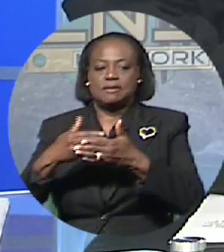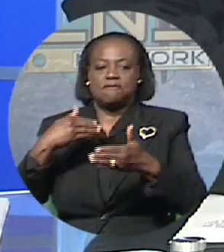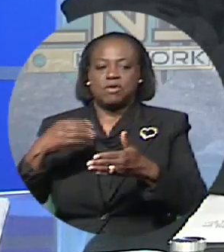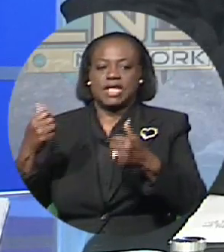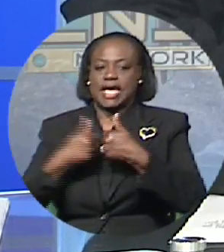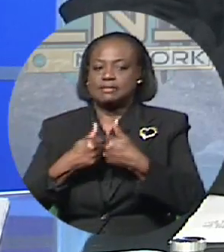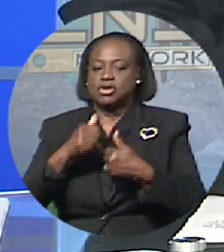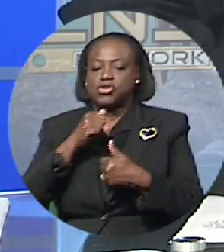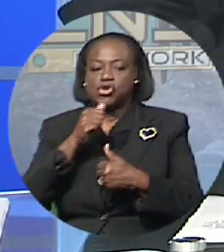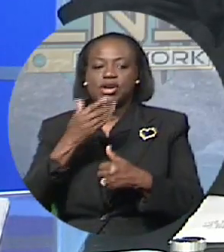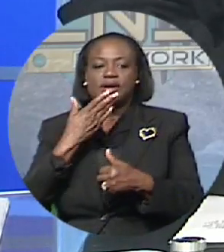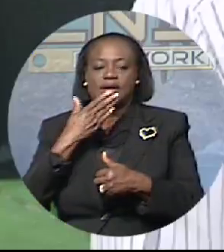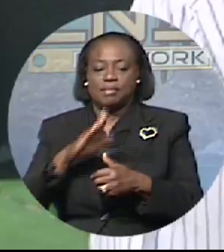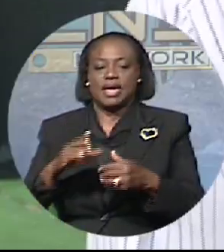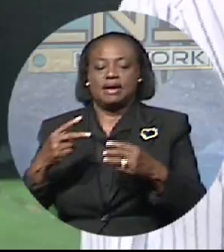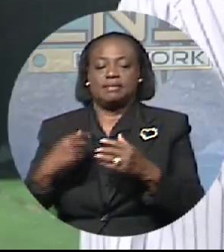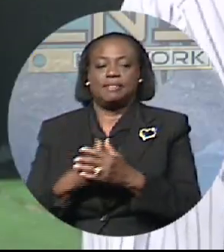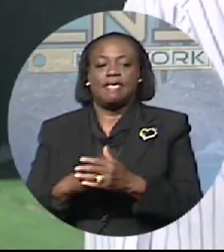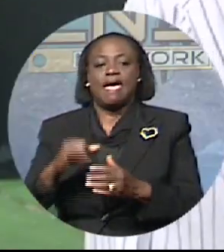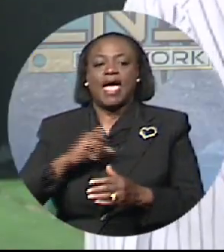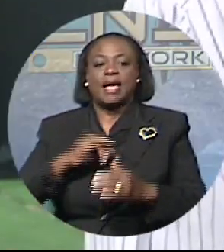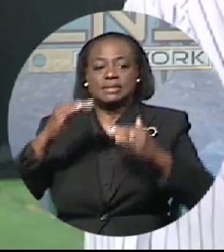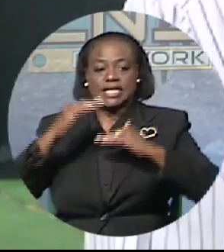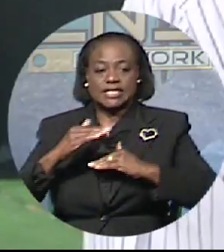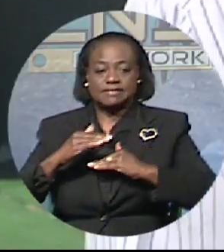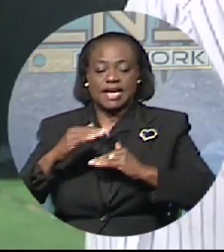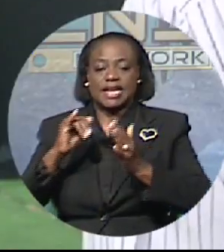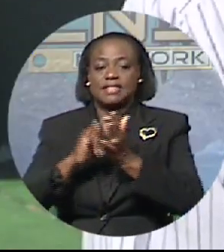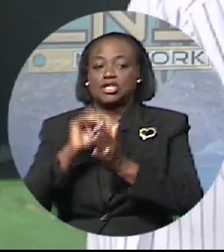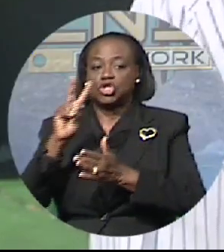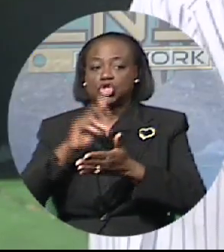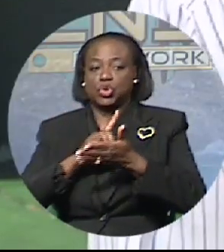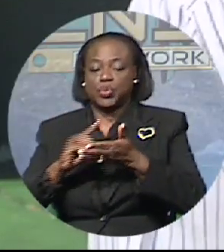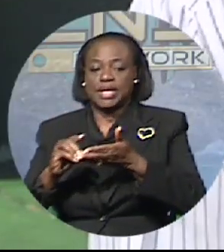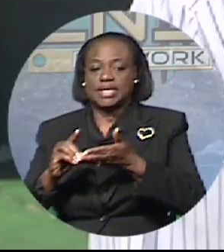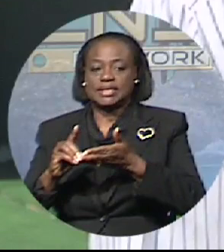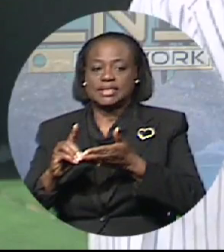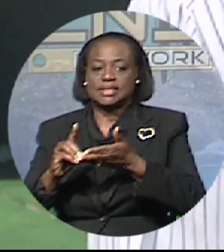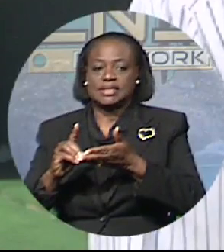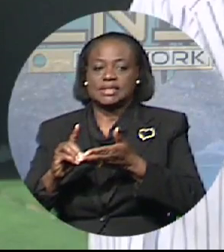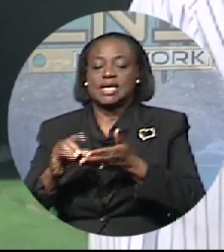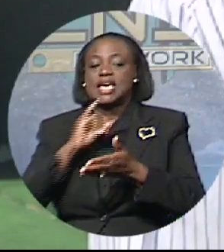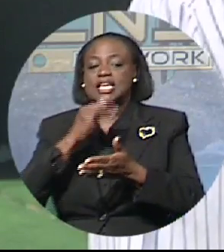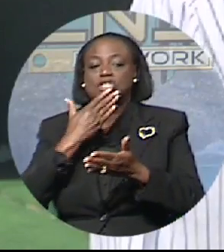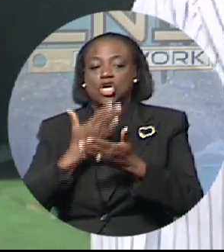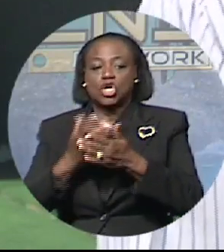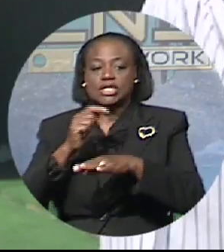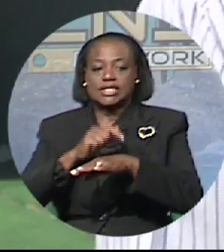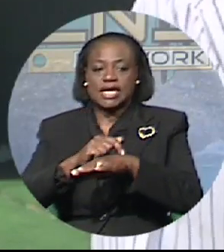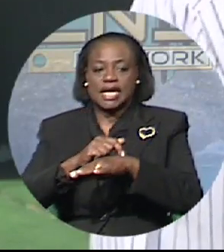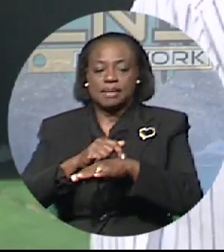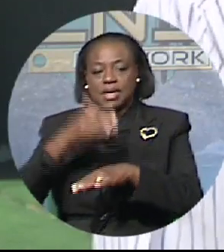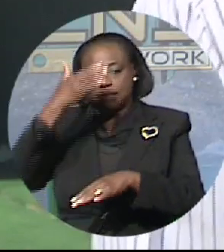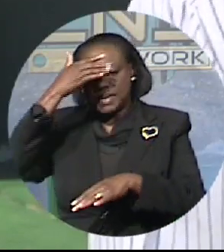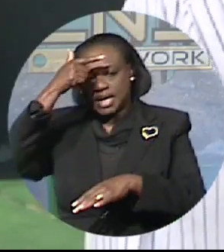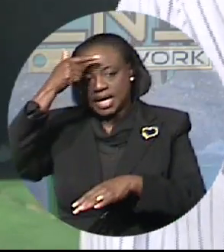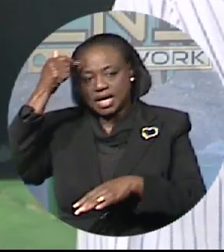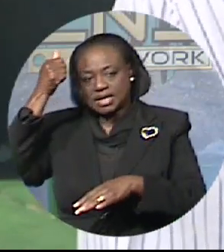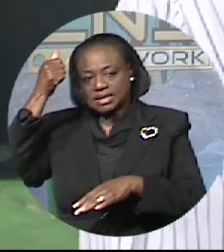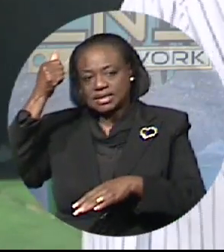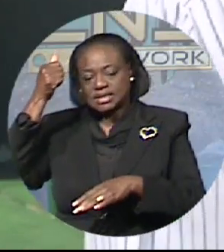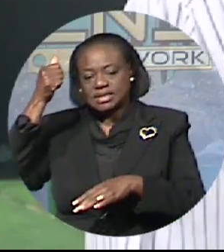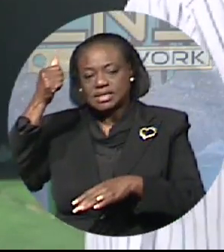bad decision. I'm satisfied that the 2 weeks is a good time, simply because what it does for you is